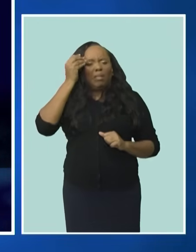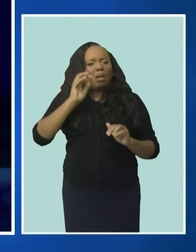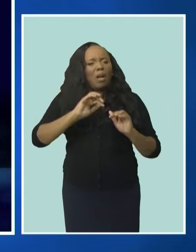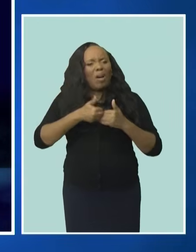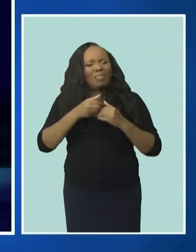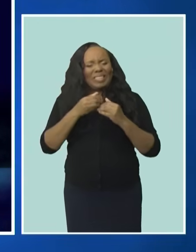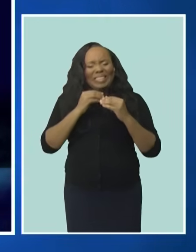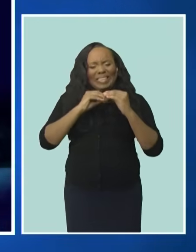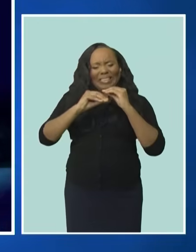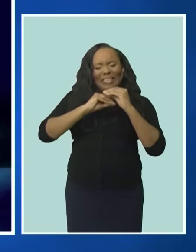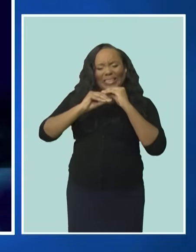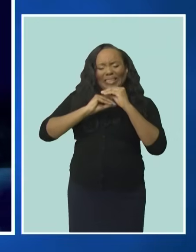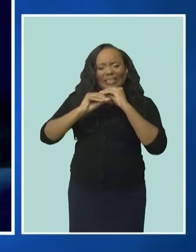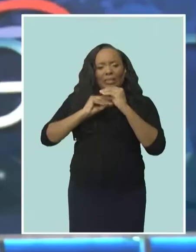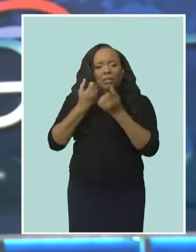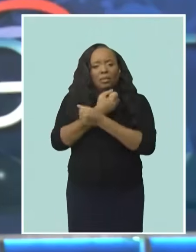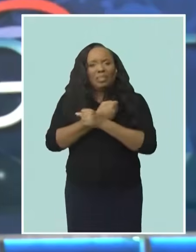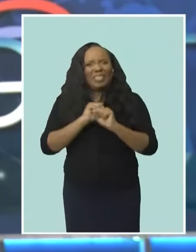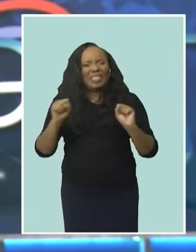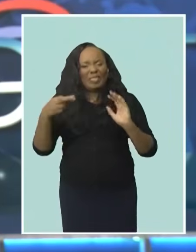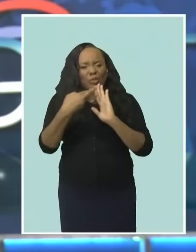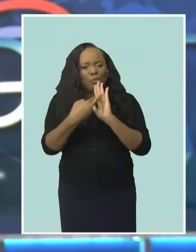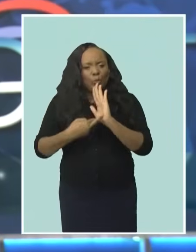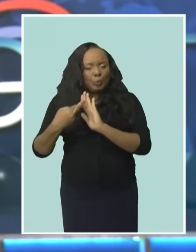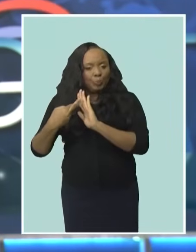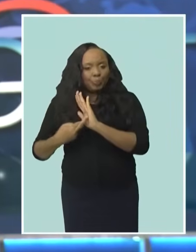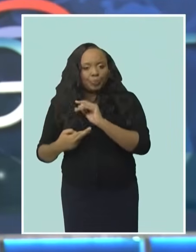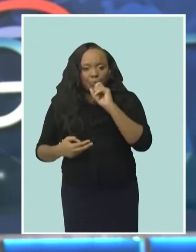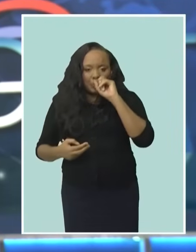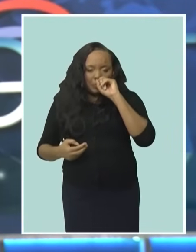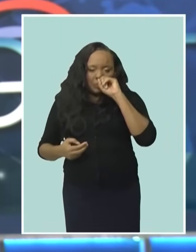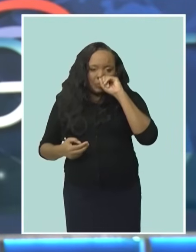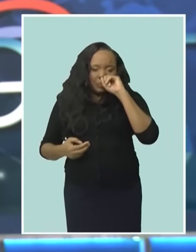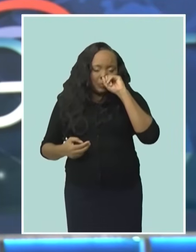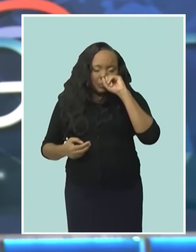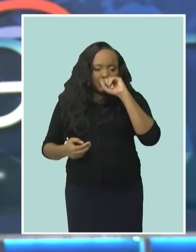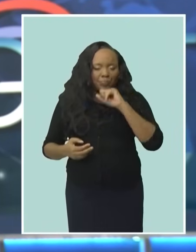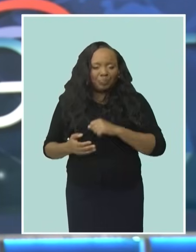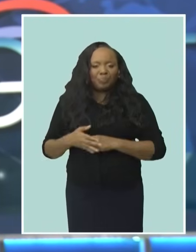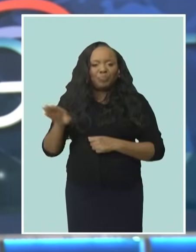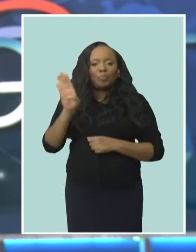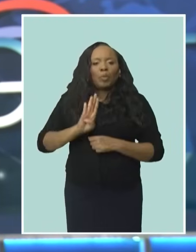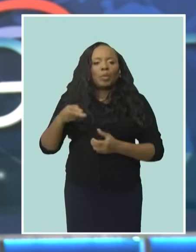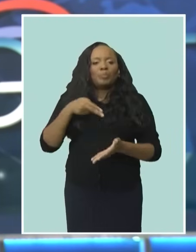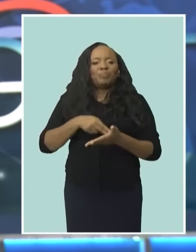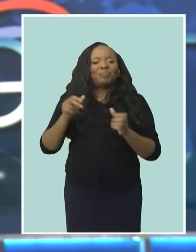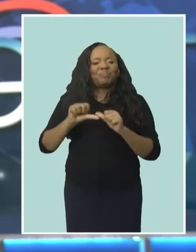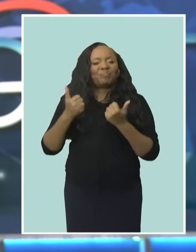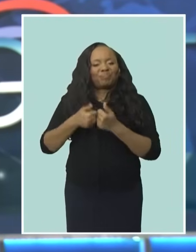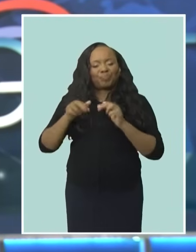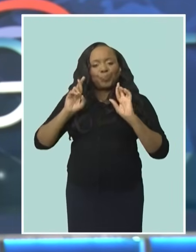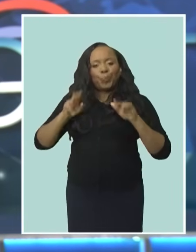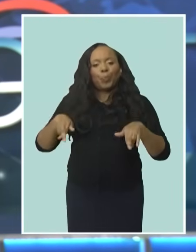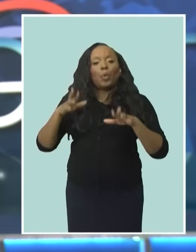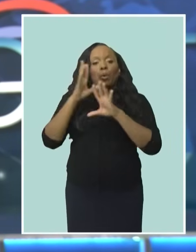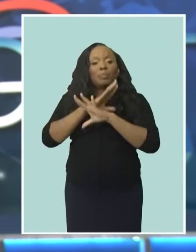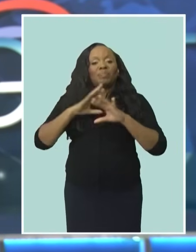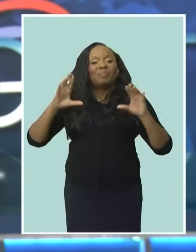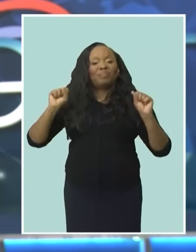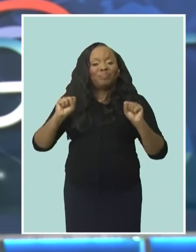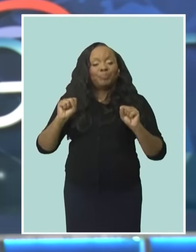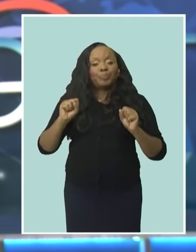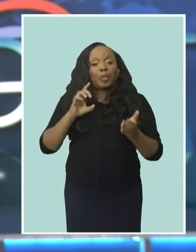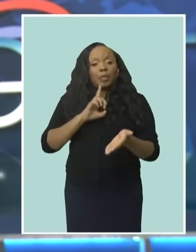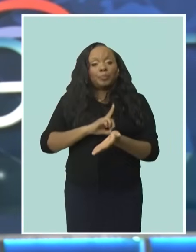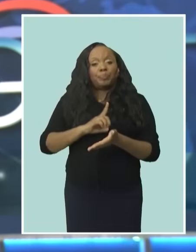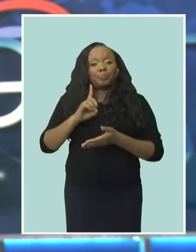existing safety procedures." Well, there's reaction too from the Barbados Nursing Association. President Dr. Faye